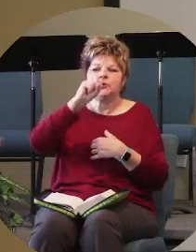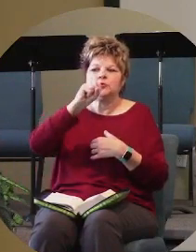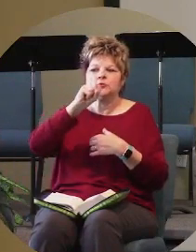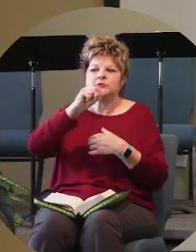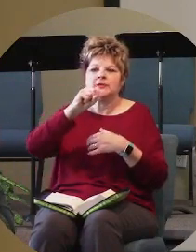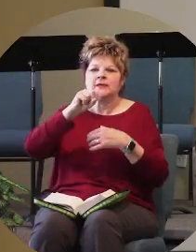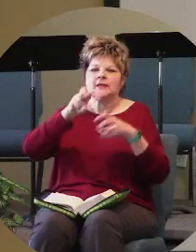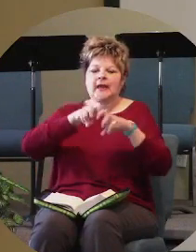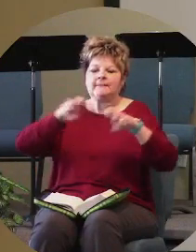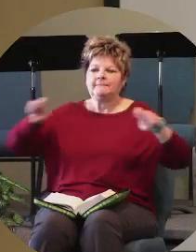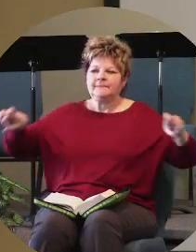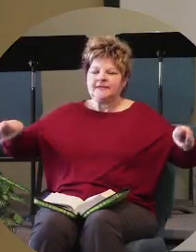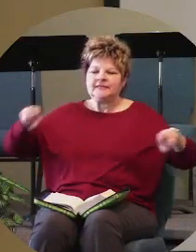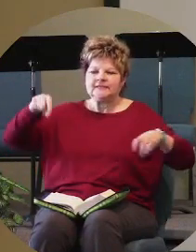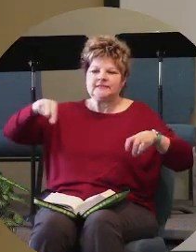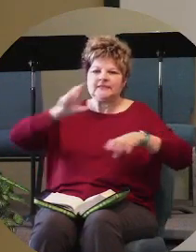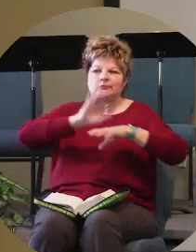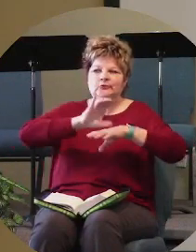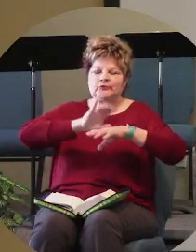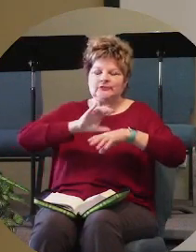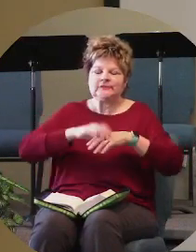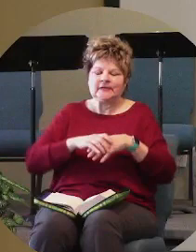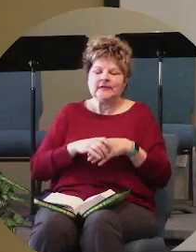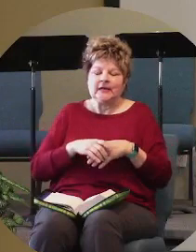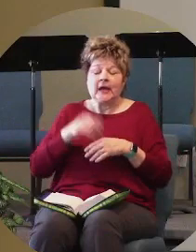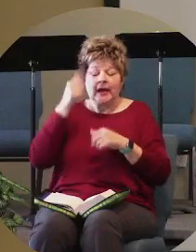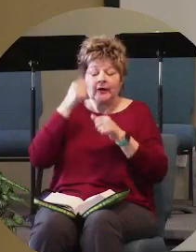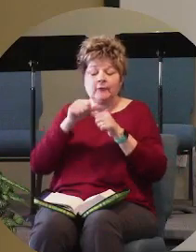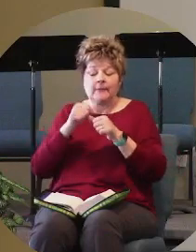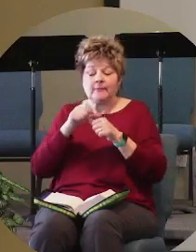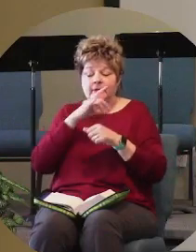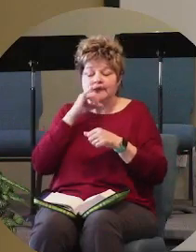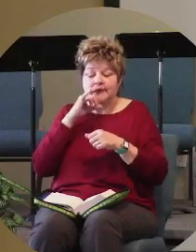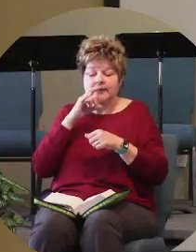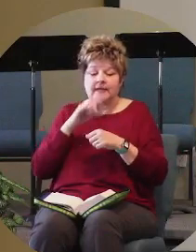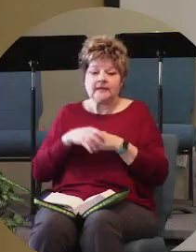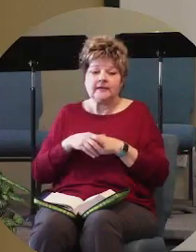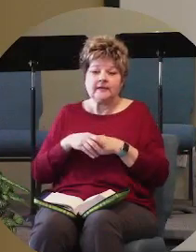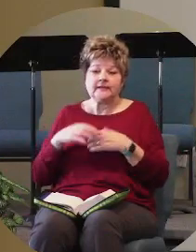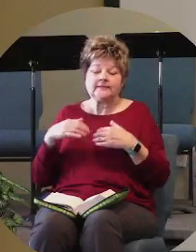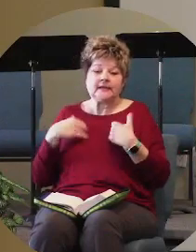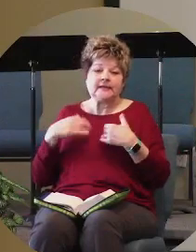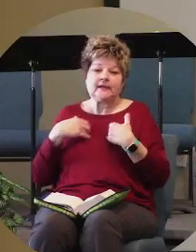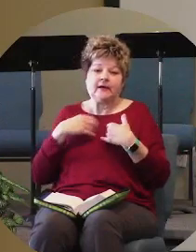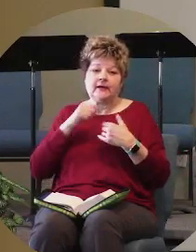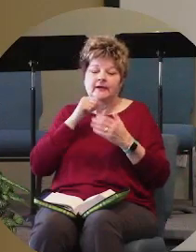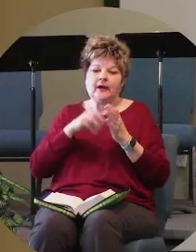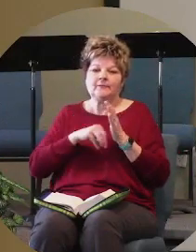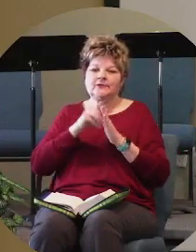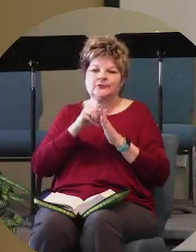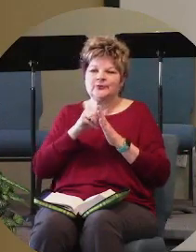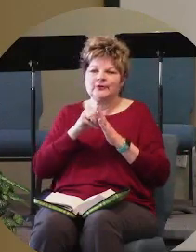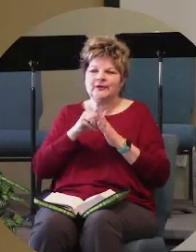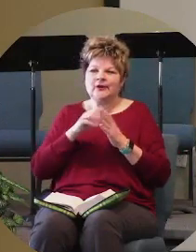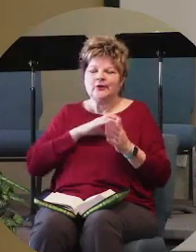I remember as a kid, because we grew up in pews, I as a young, immature Christian, I prayed for chairs.